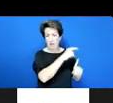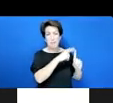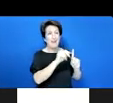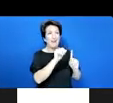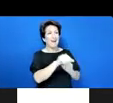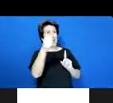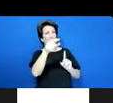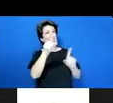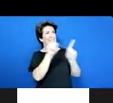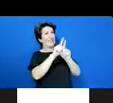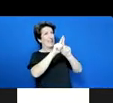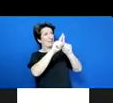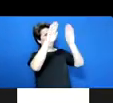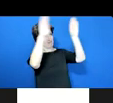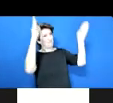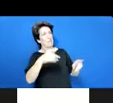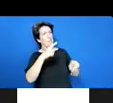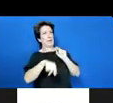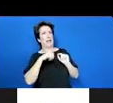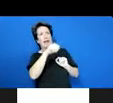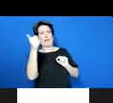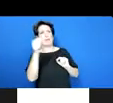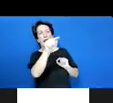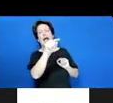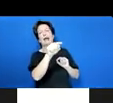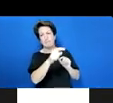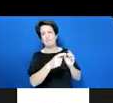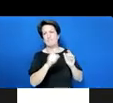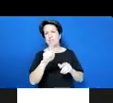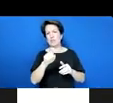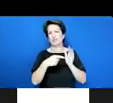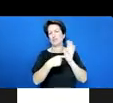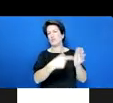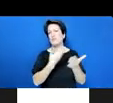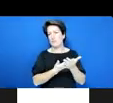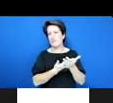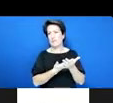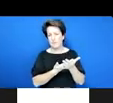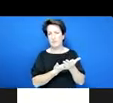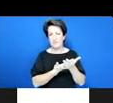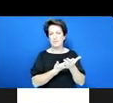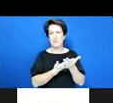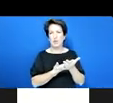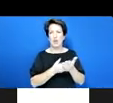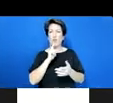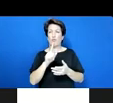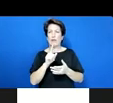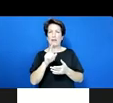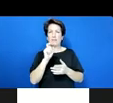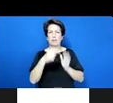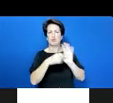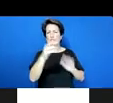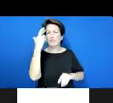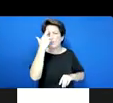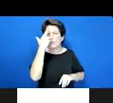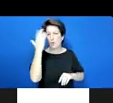to show that proof of vaccination in order to do other things in that same space. So it's really attached to your purpose for